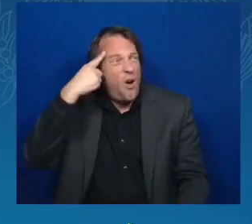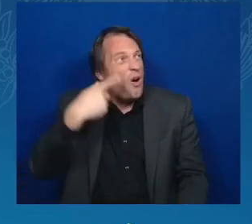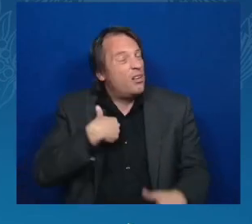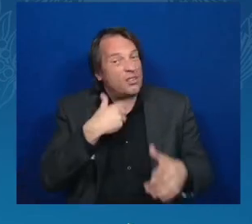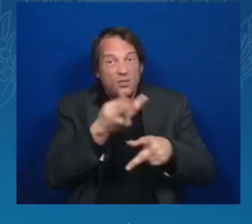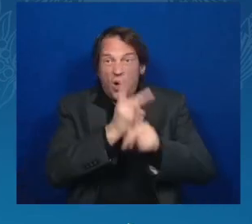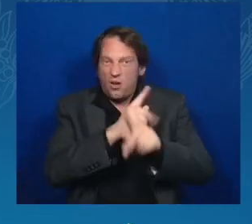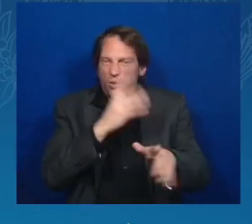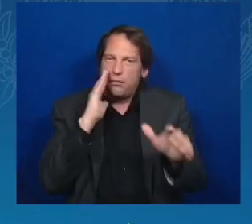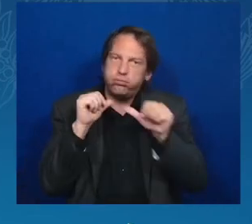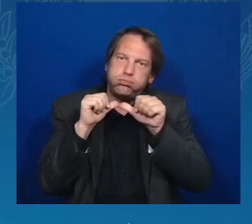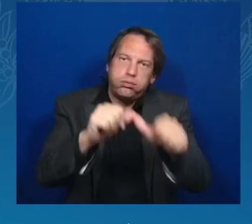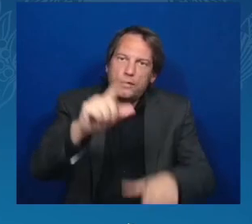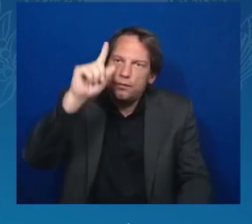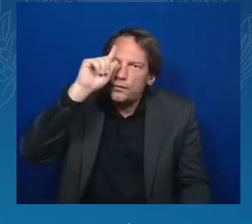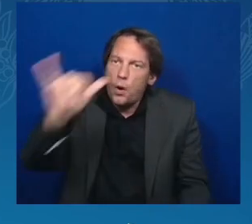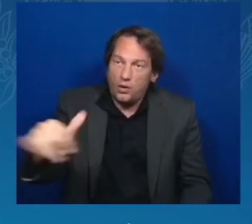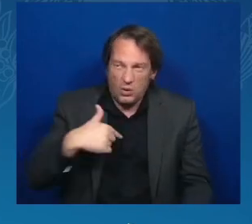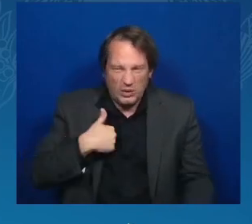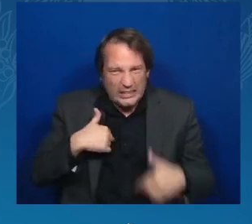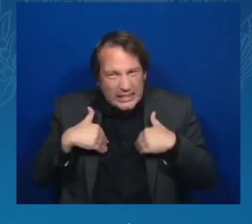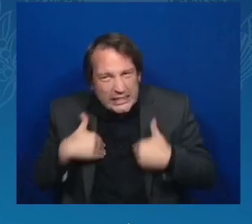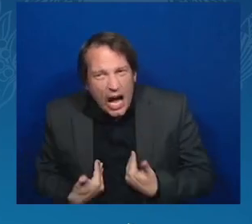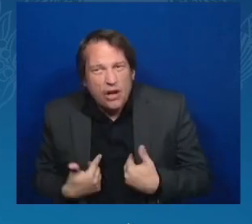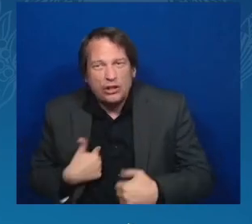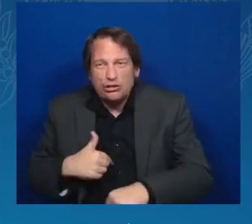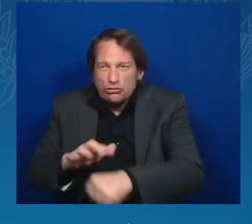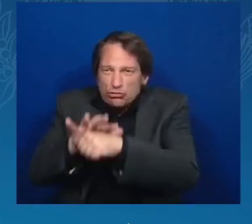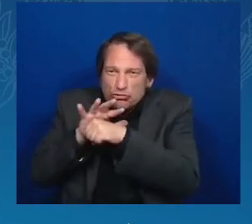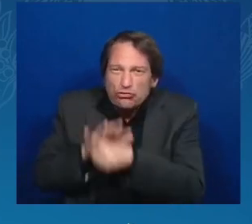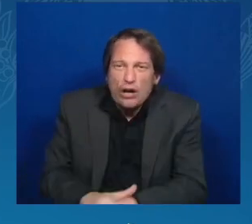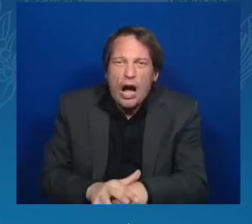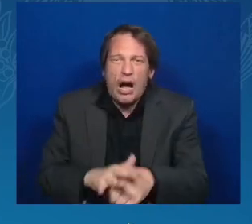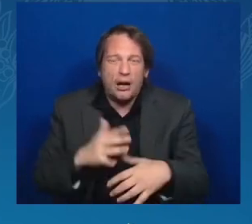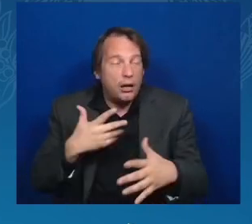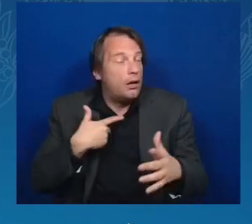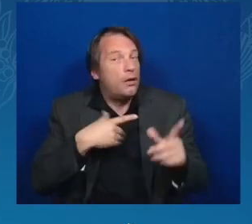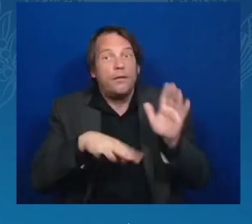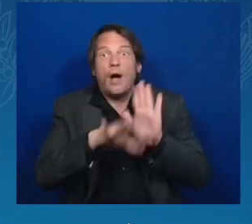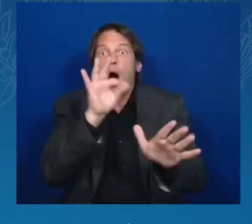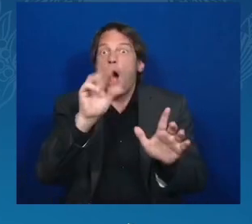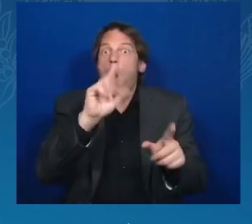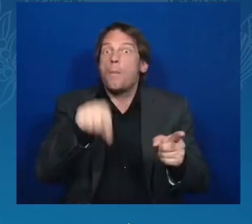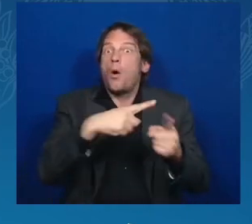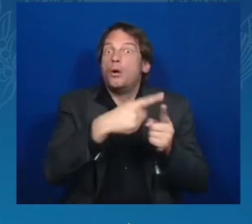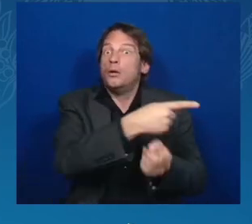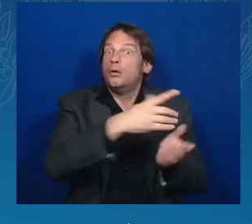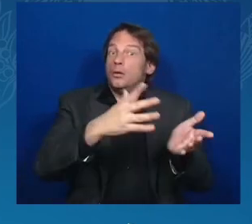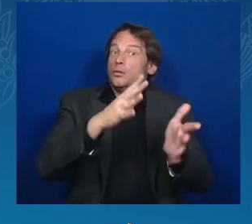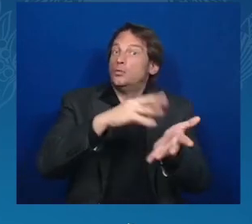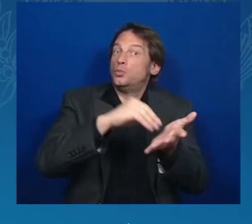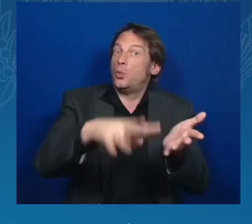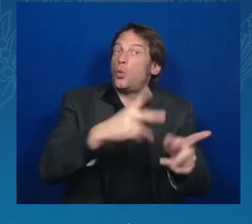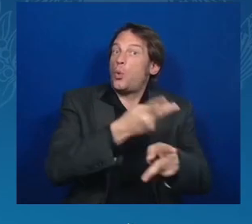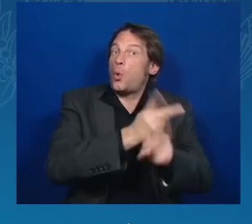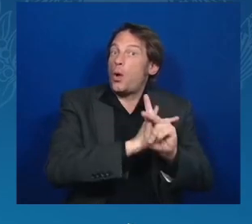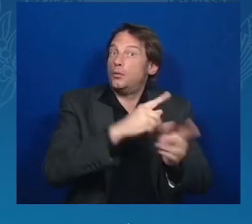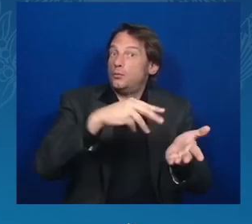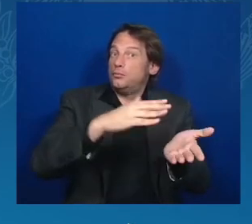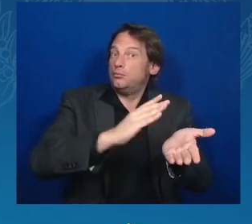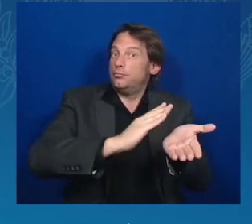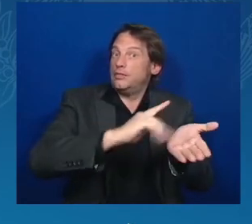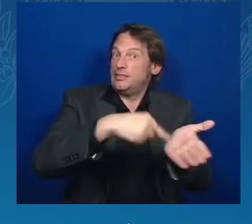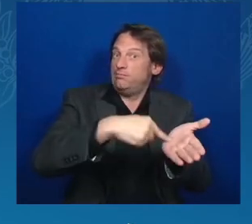applied for it. Recently, I lost my father. I remember a conversation that I had with him shortly before he